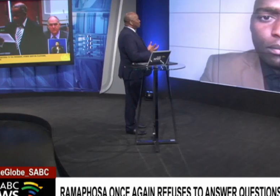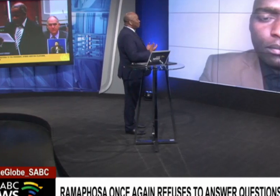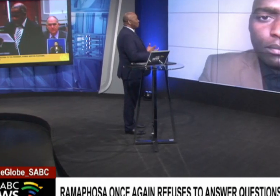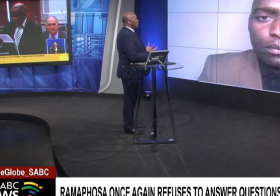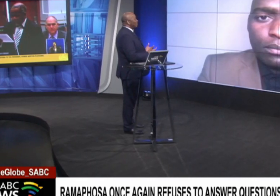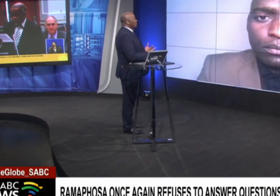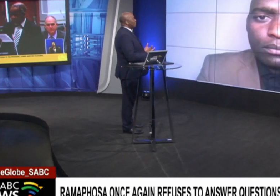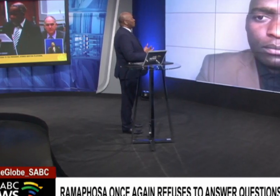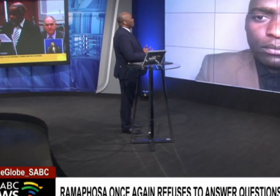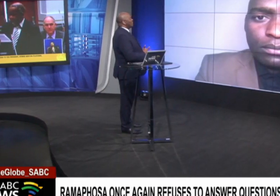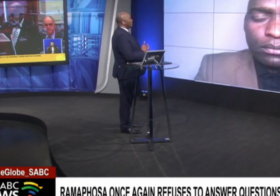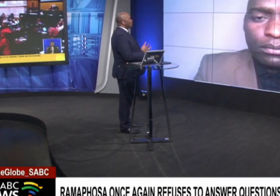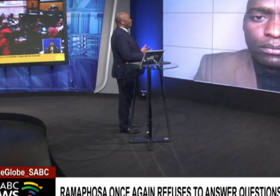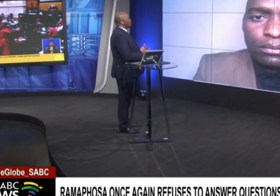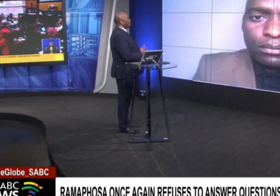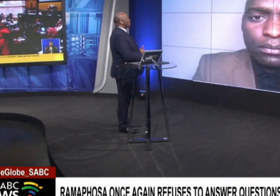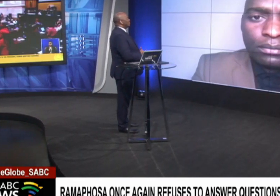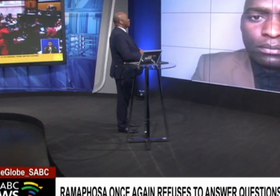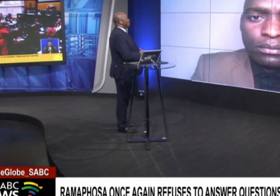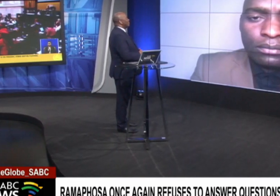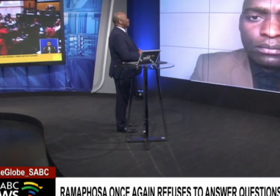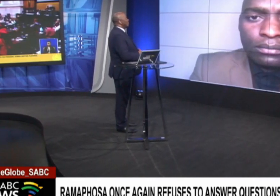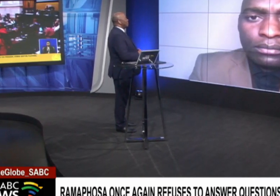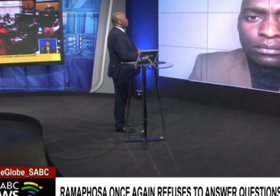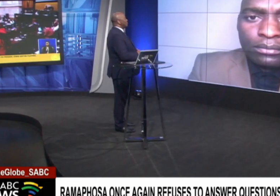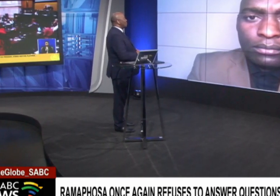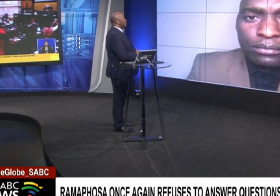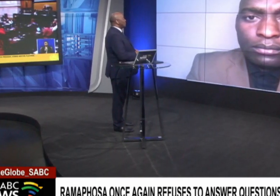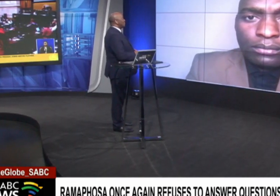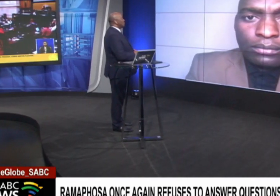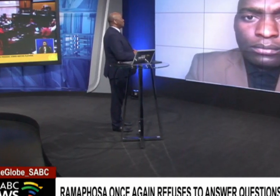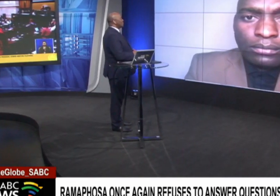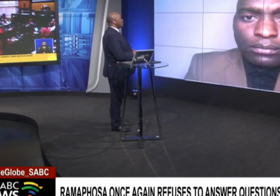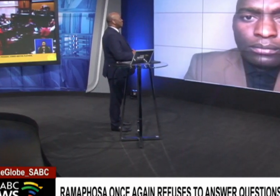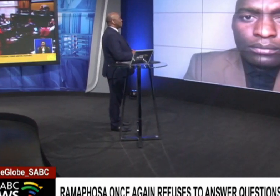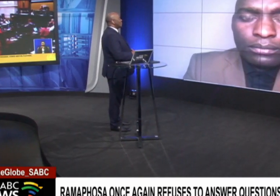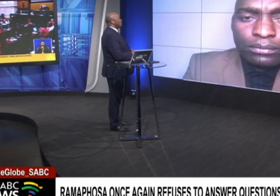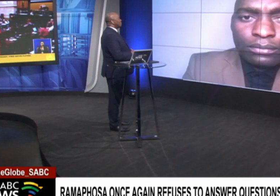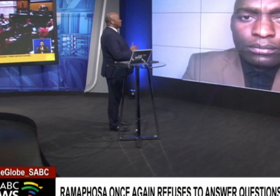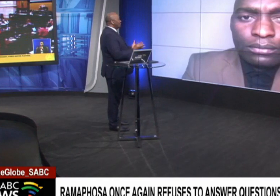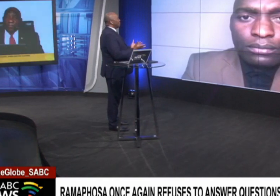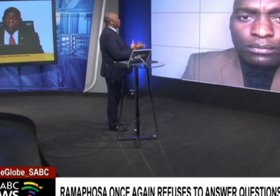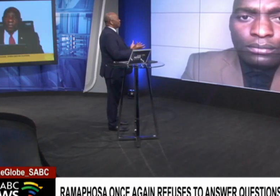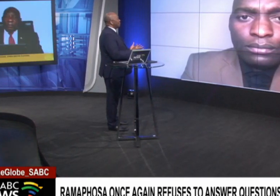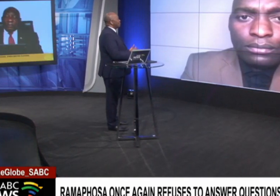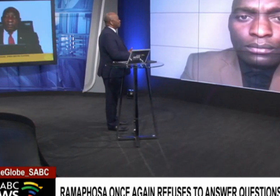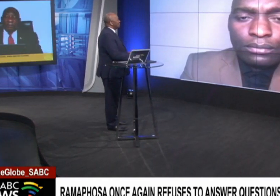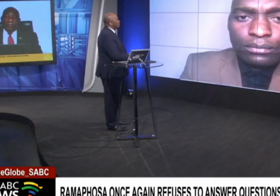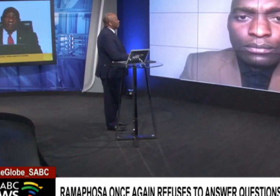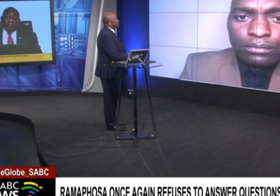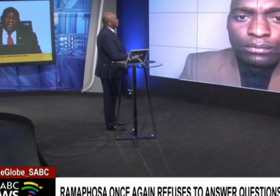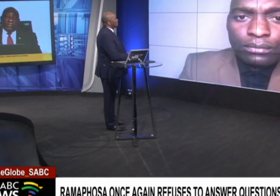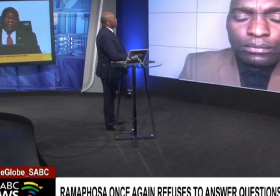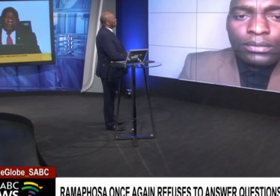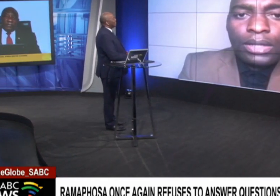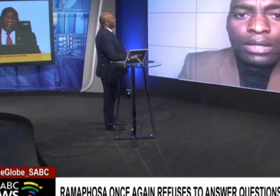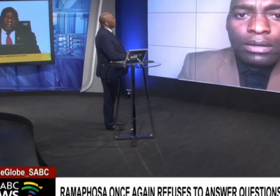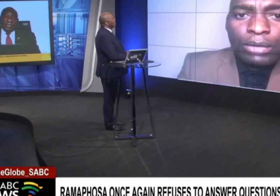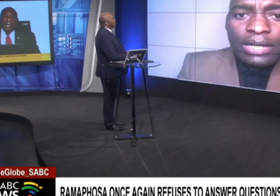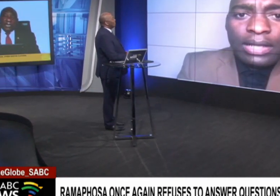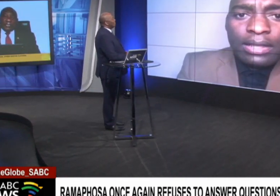to not say anything on the advice of their legal representatives. We see that all the time.